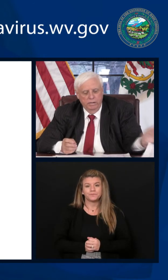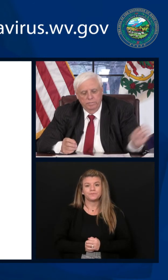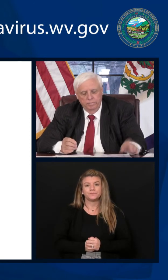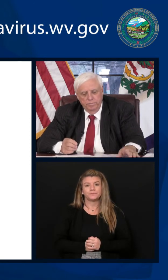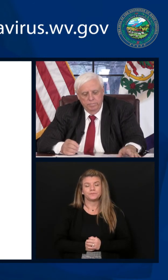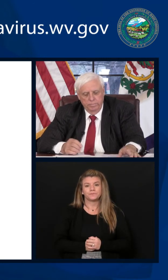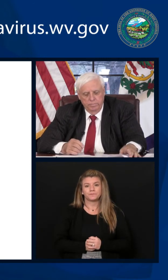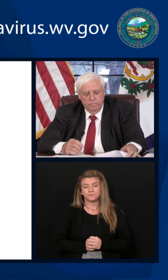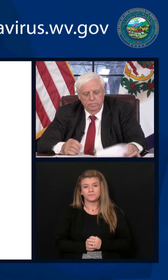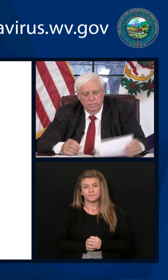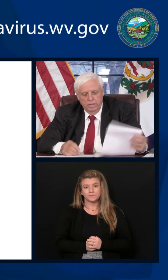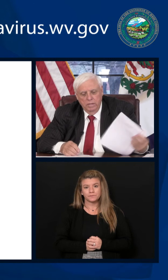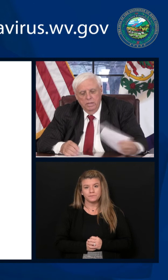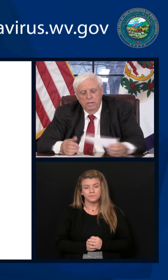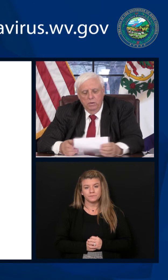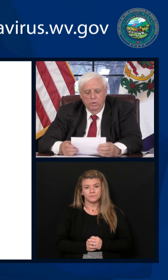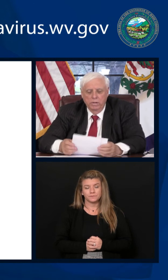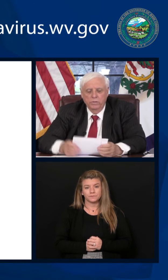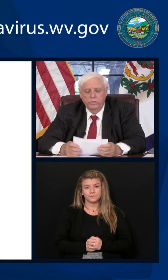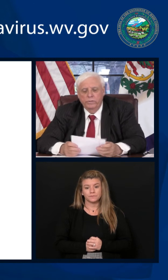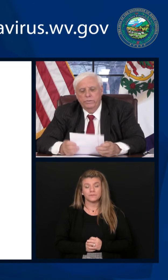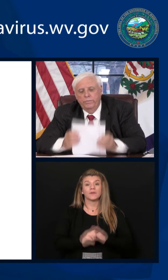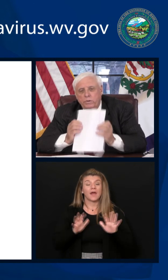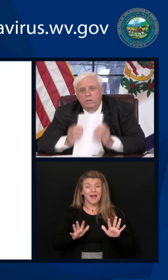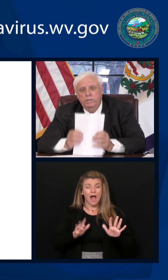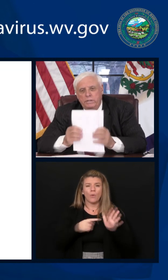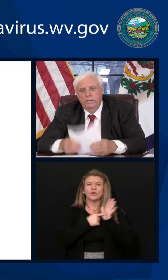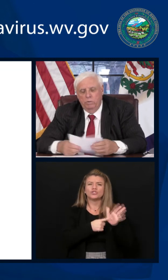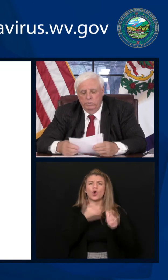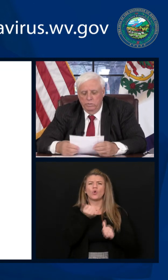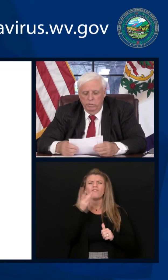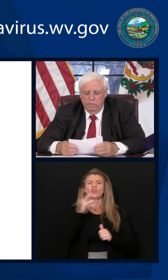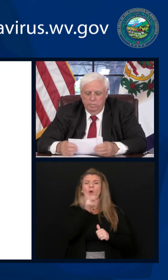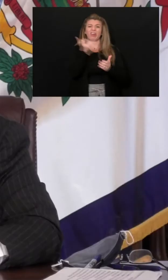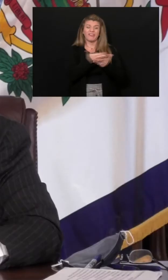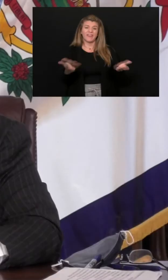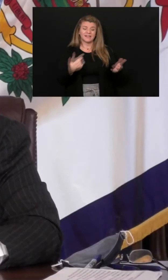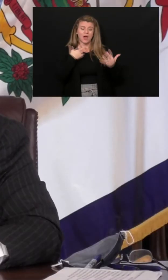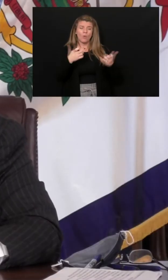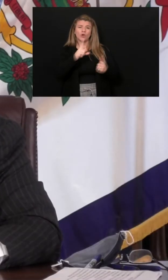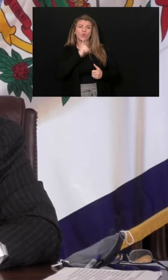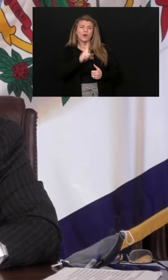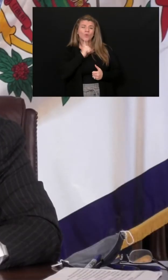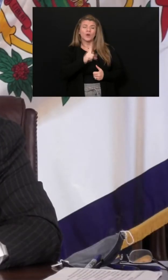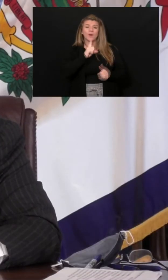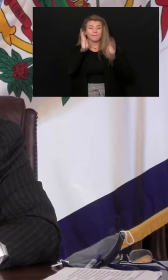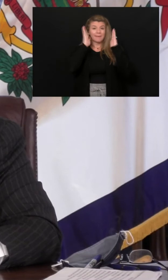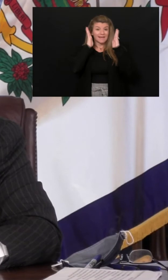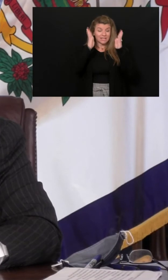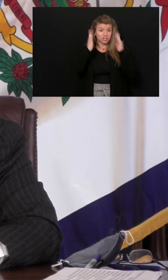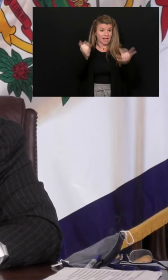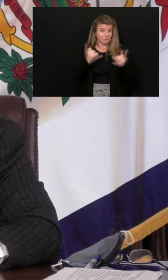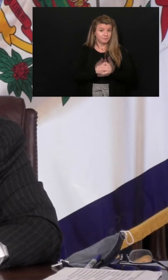Now, I want to go through just a few other things. I want you to really pay really close attention to